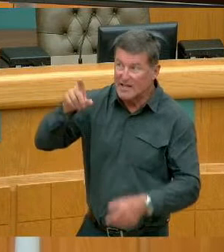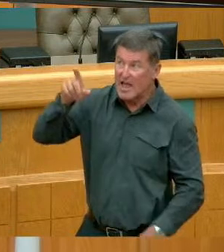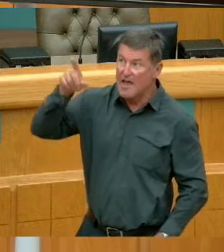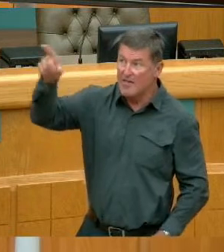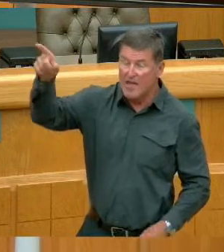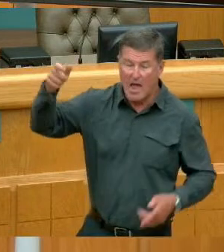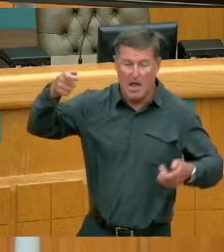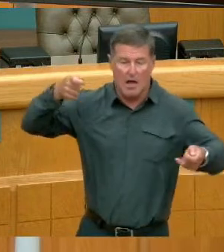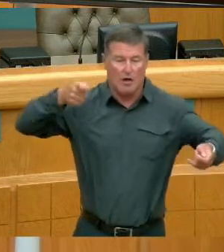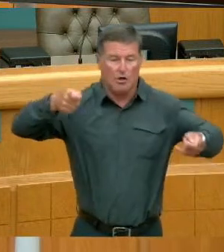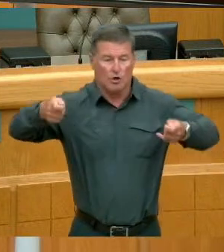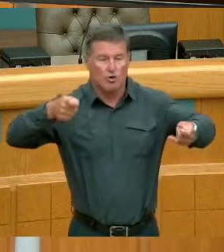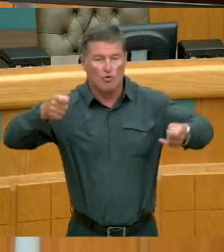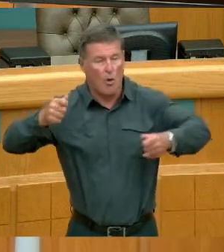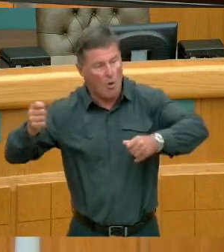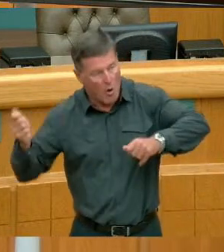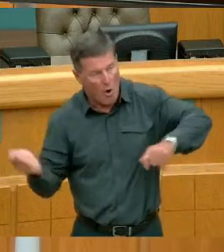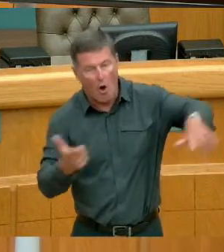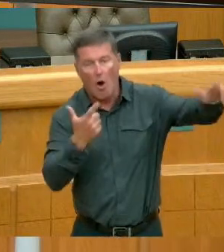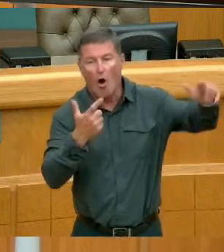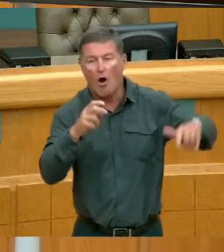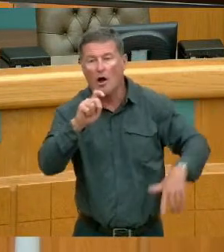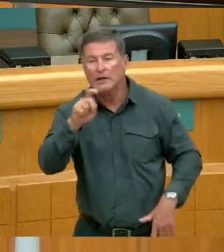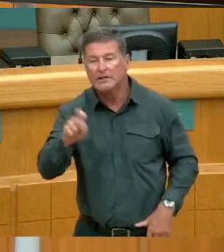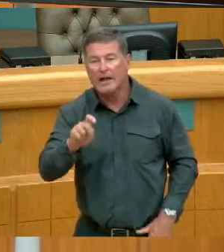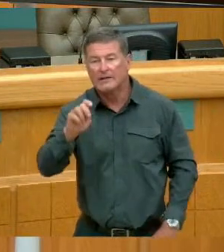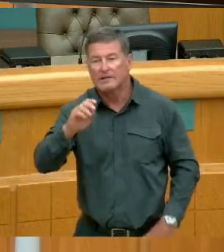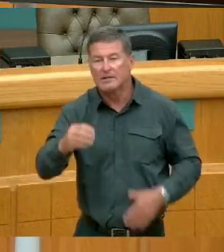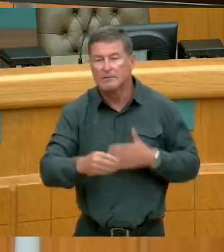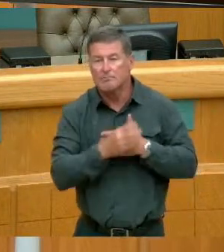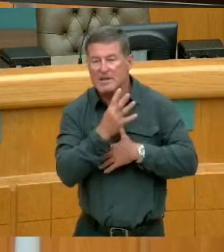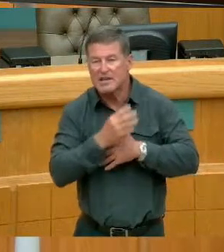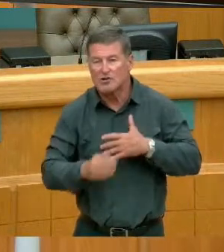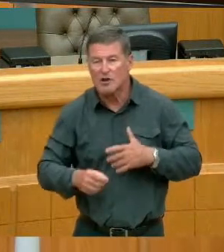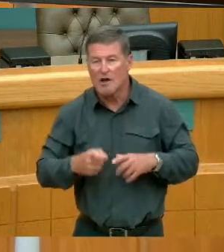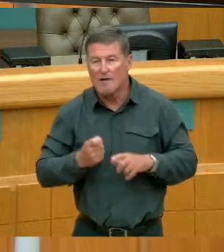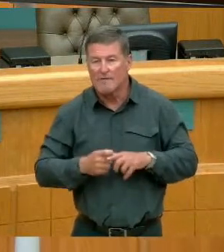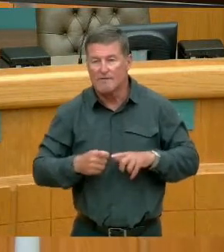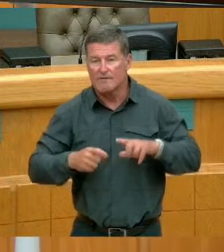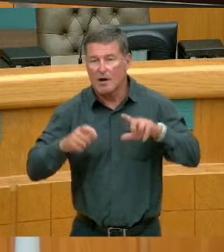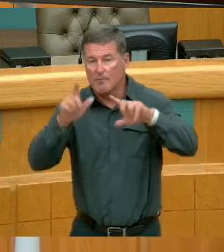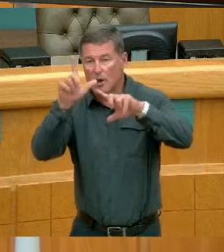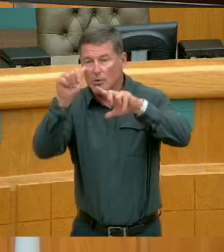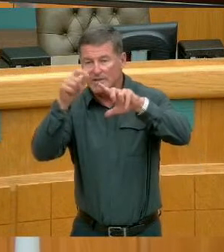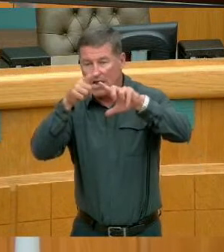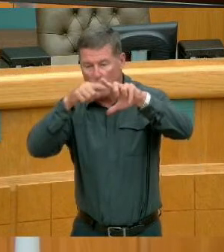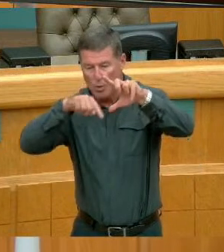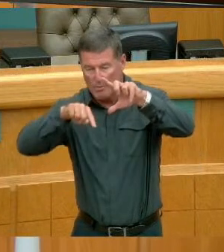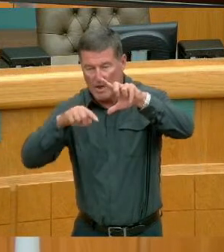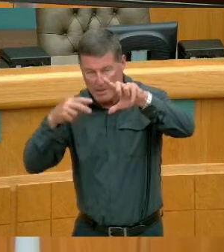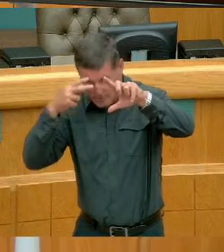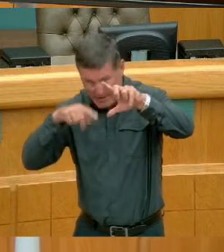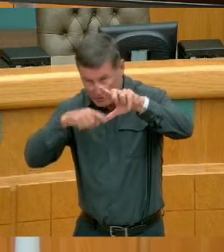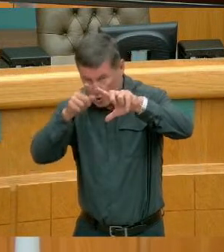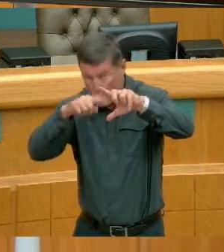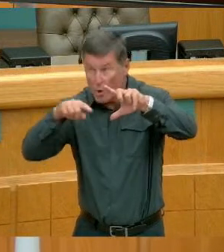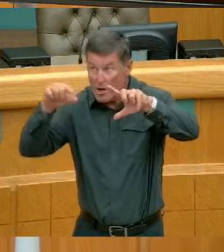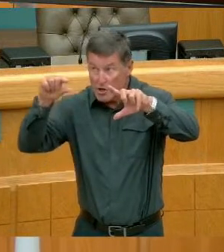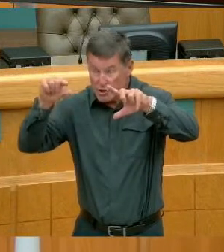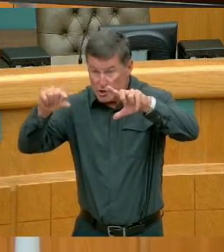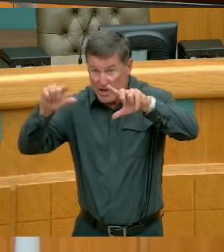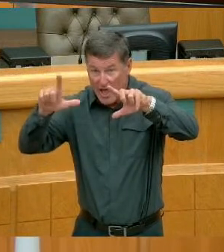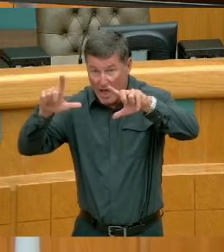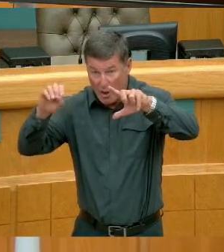if you will, of our Texas beaches. And it's in our own Constitution that our beaches remain open. But when there is an